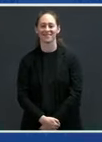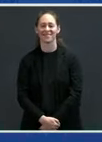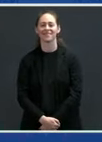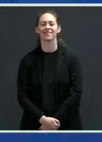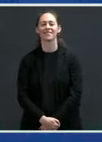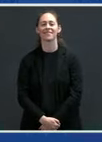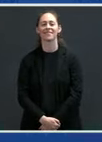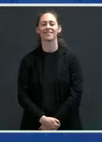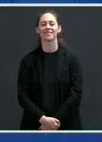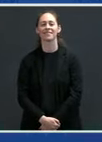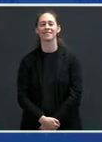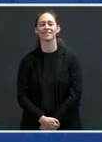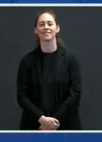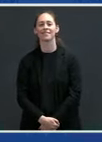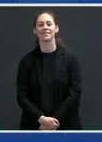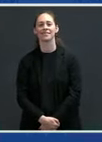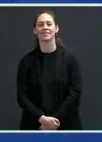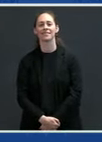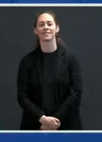Take it on.